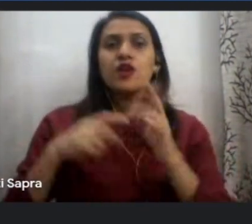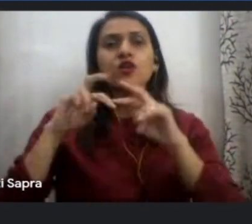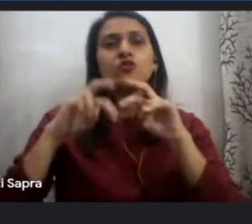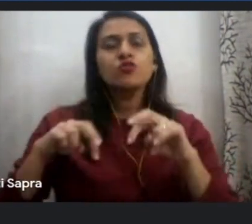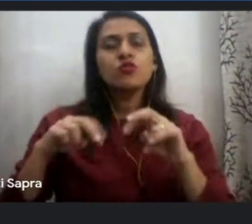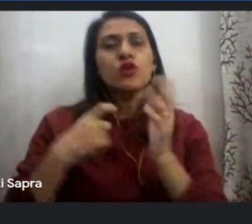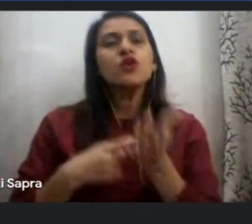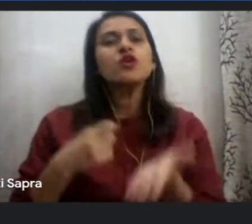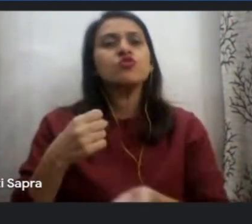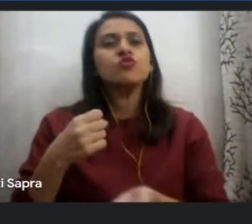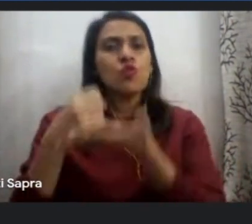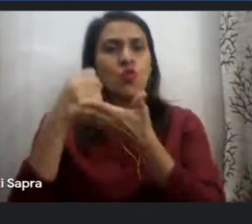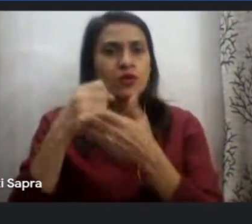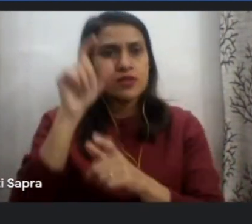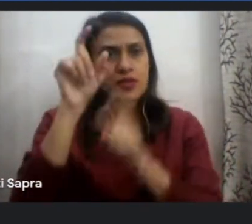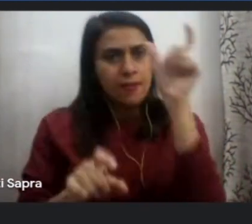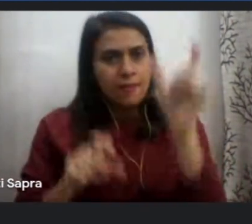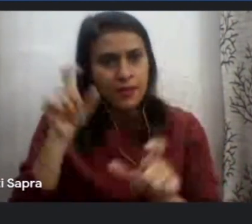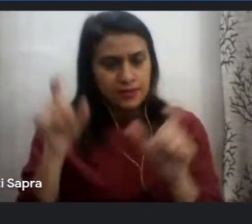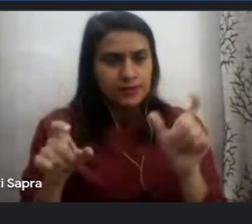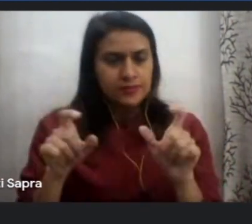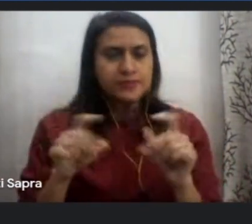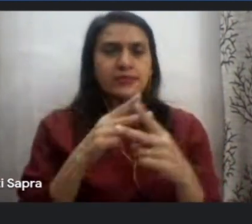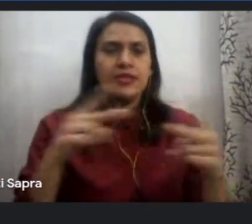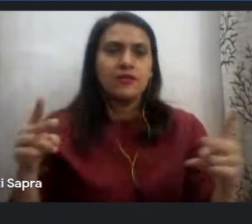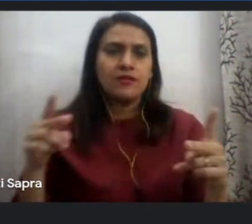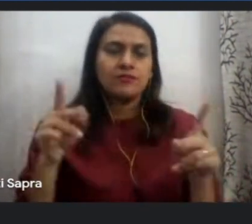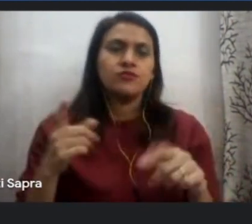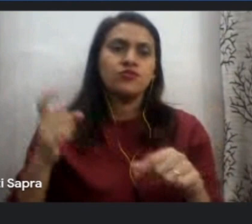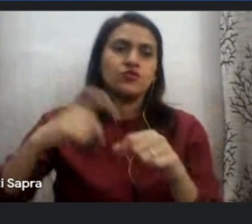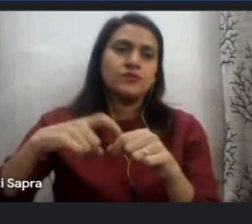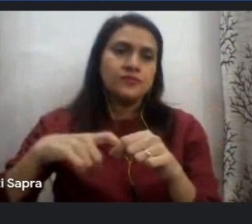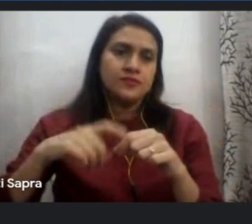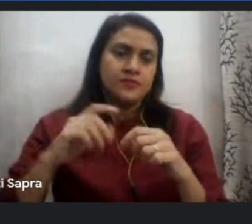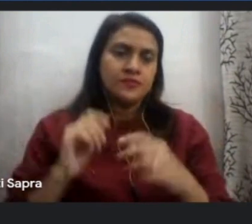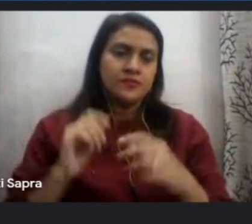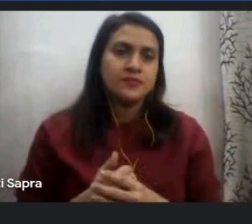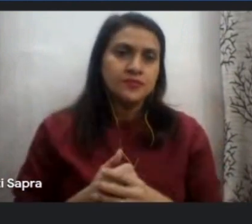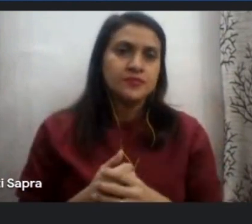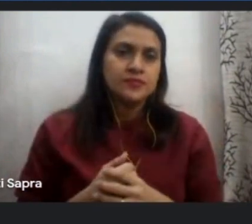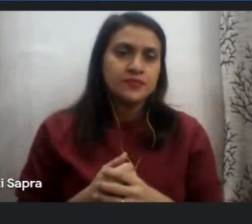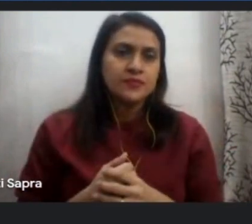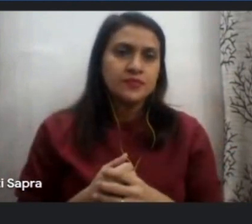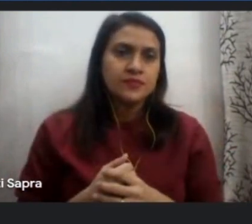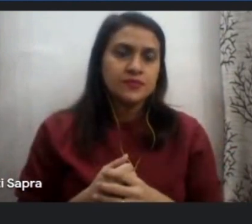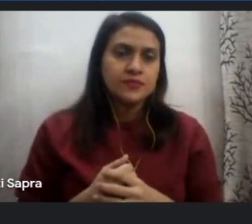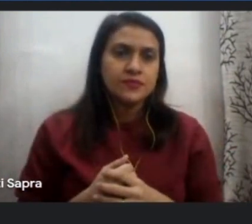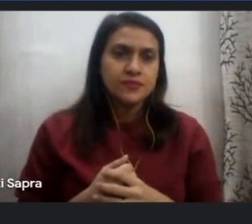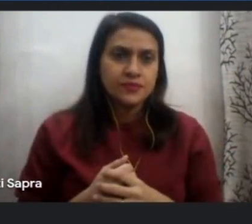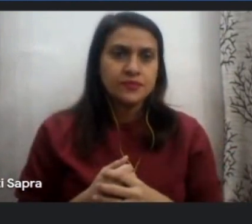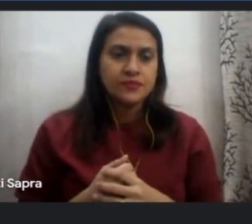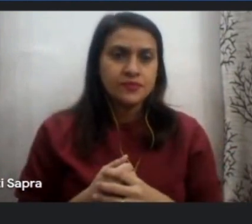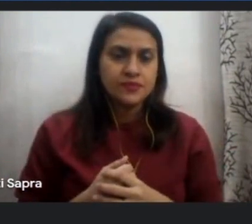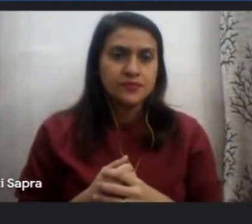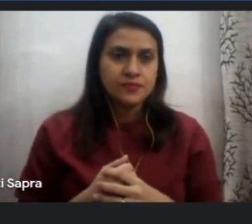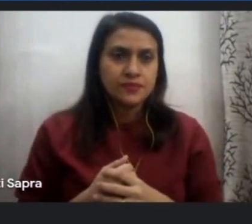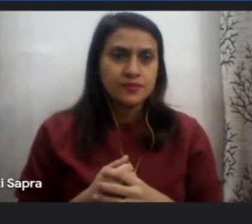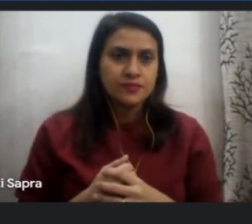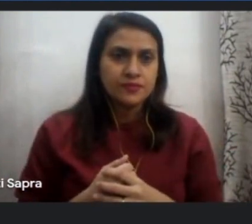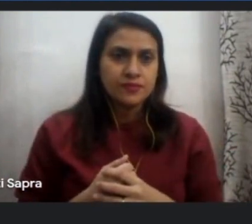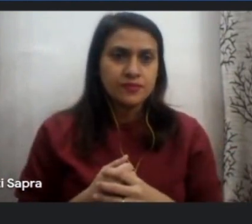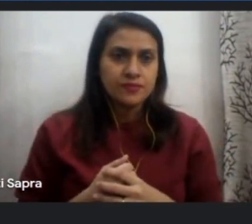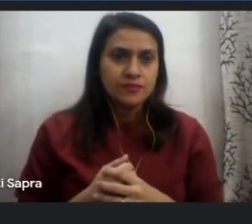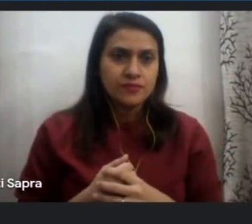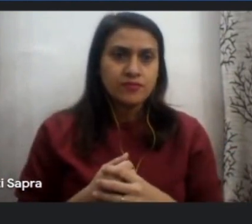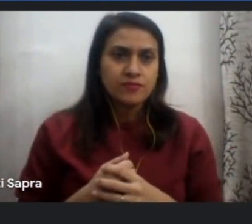well as research interlocutors. Now, this workshop is a result of consultation and